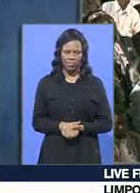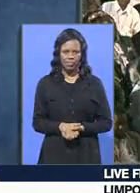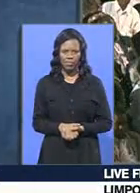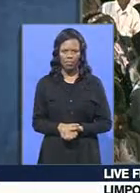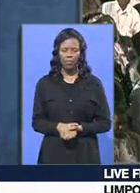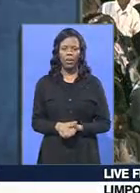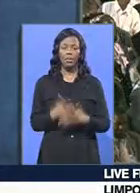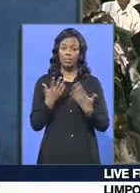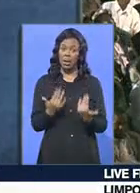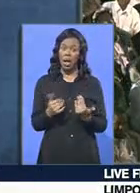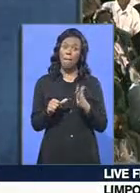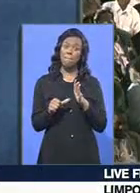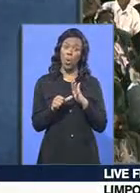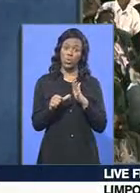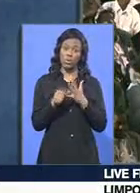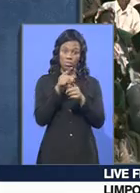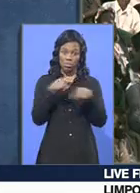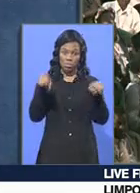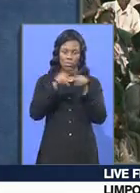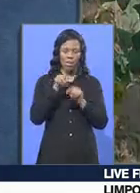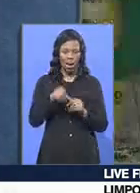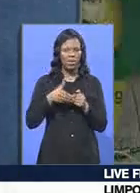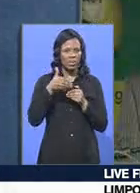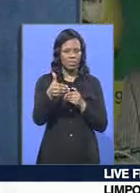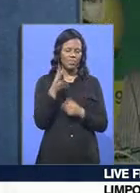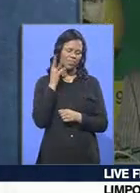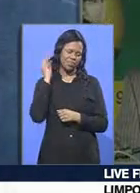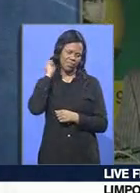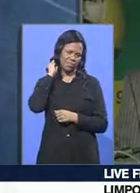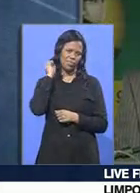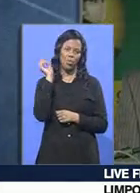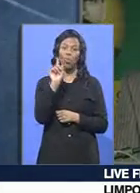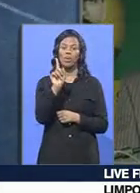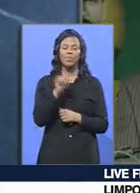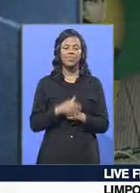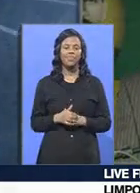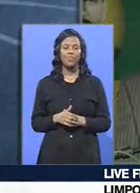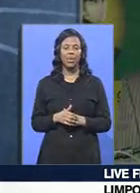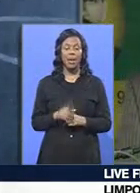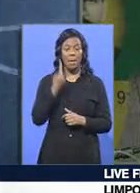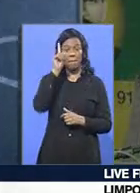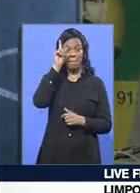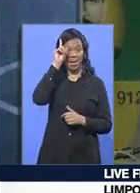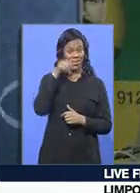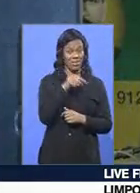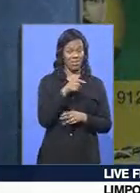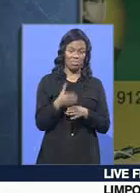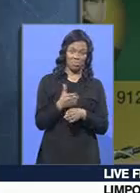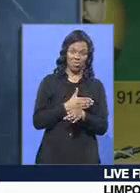What is important also to note is that when Madiba had started